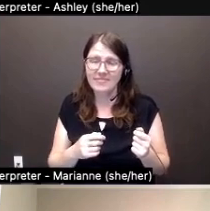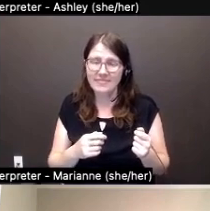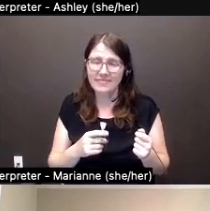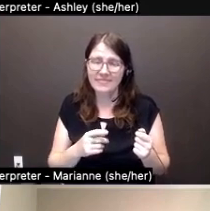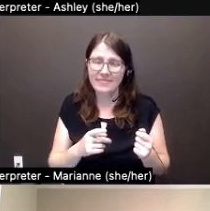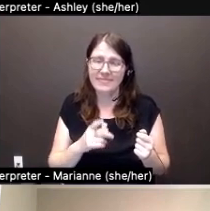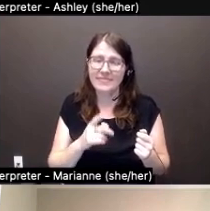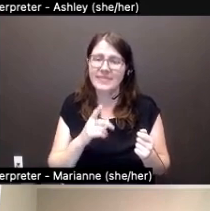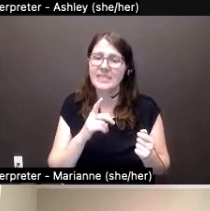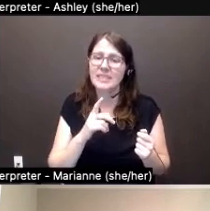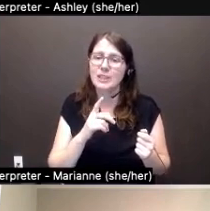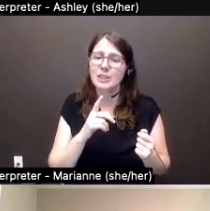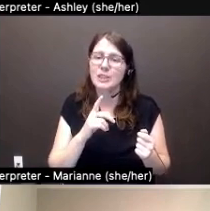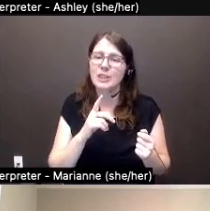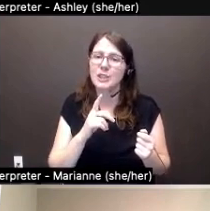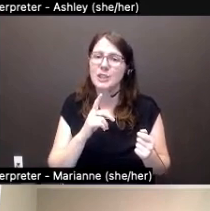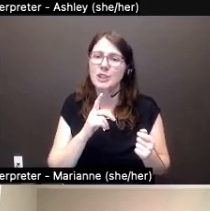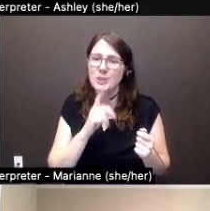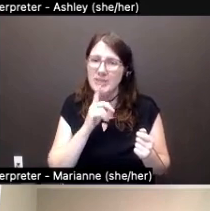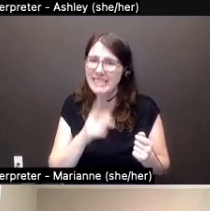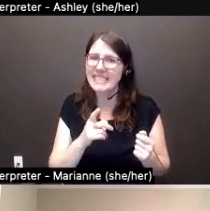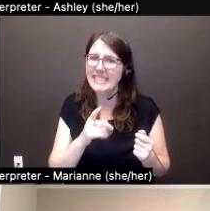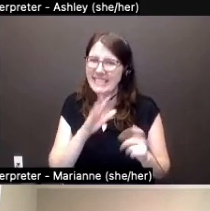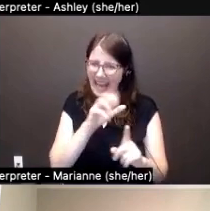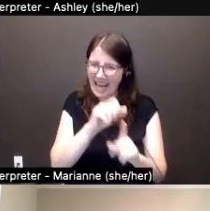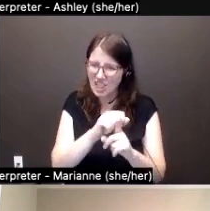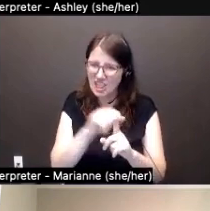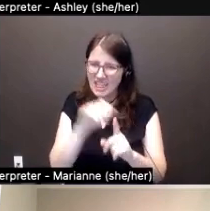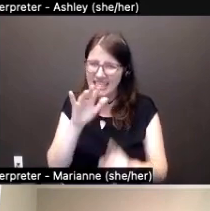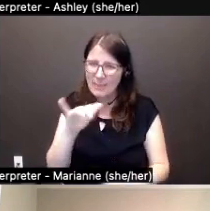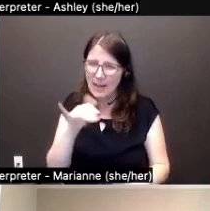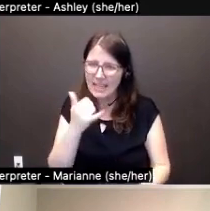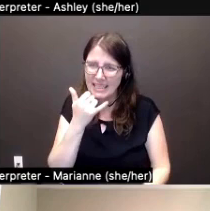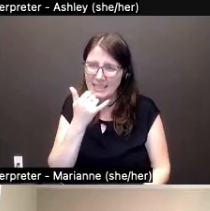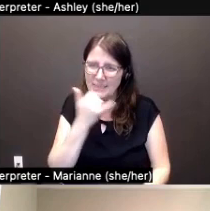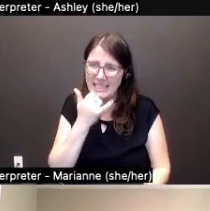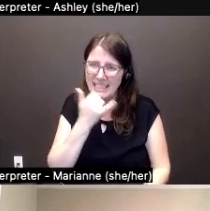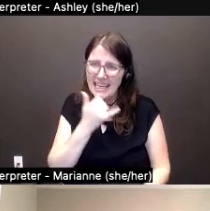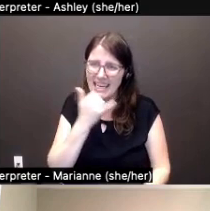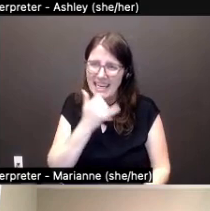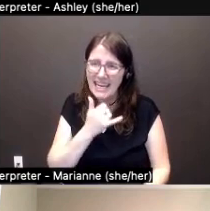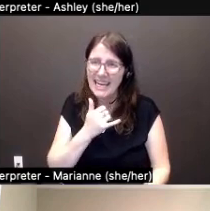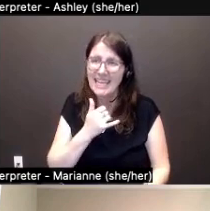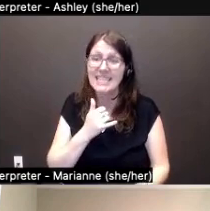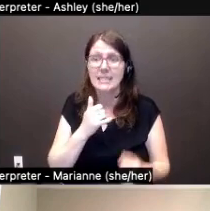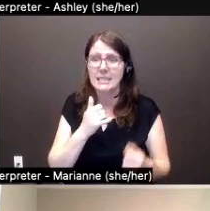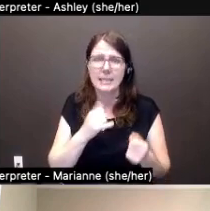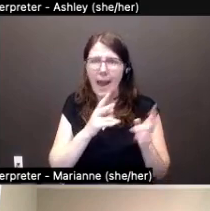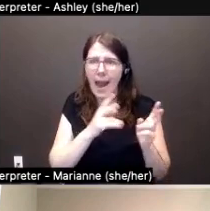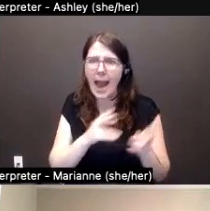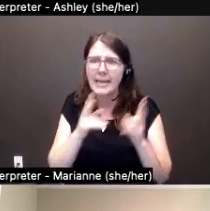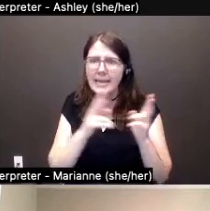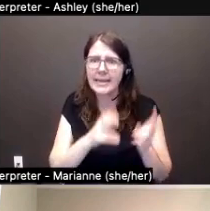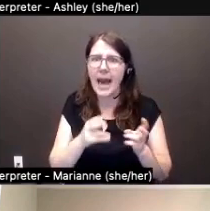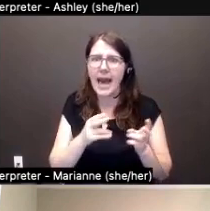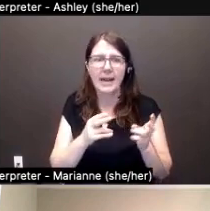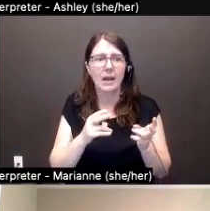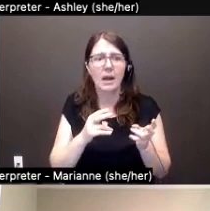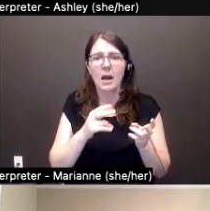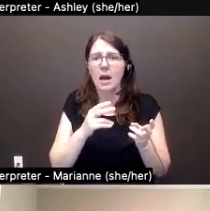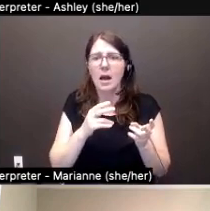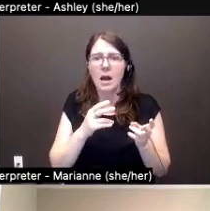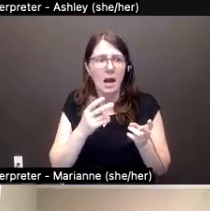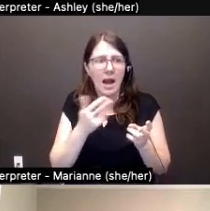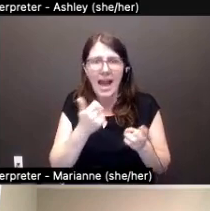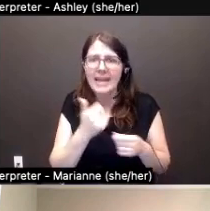So finding spelling mistakes, I mean, anyone who is like an essay writer, you're reading the same thing over and over, right? So anyways,